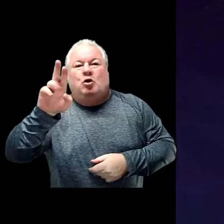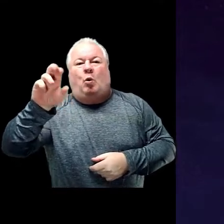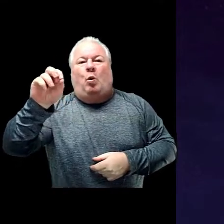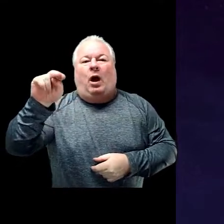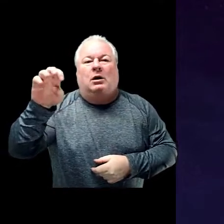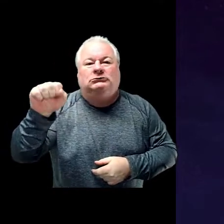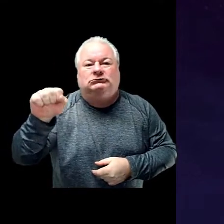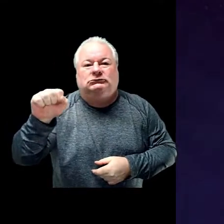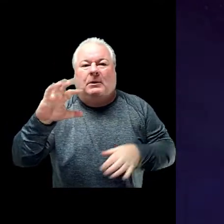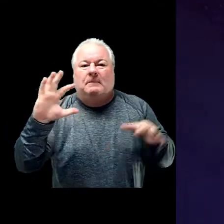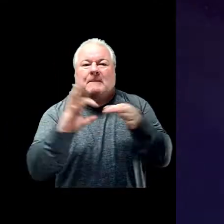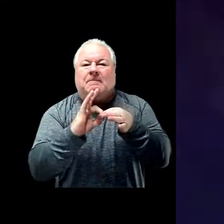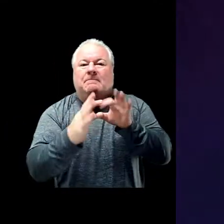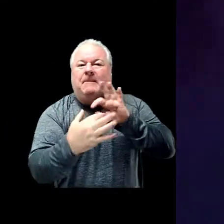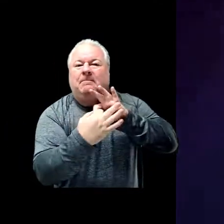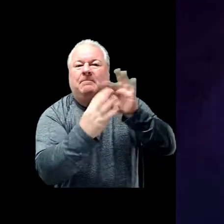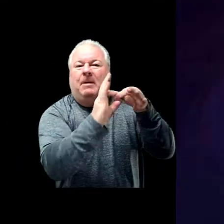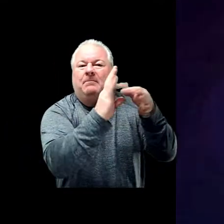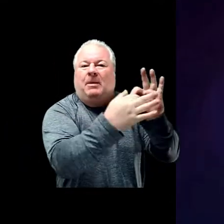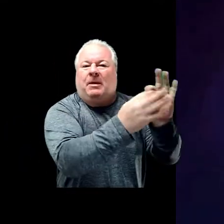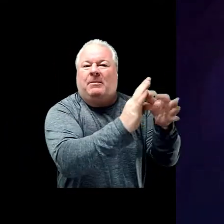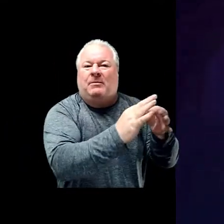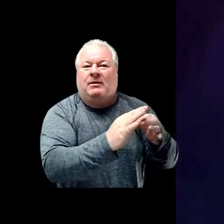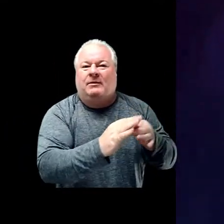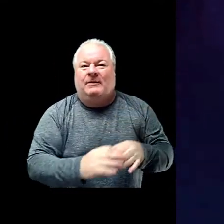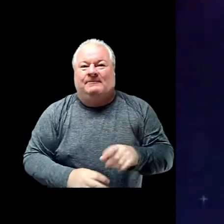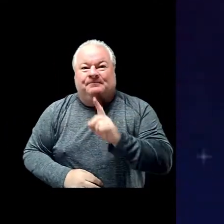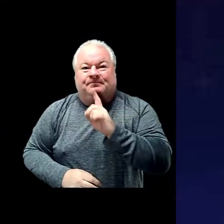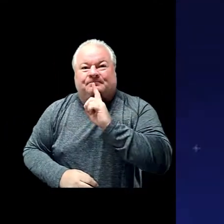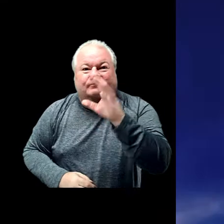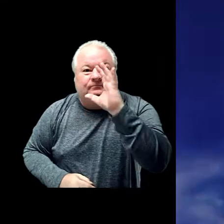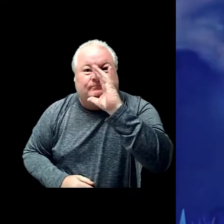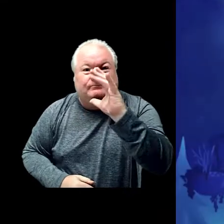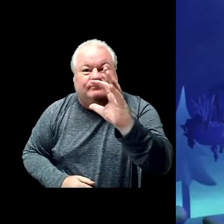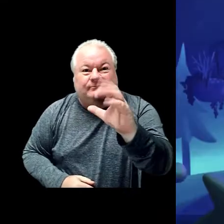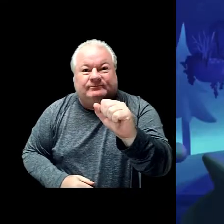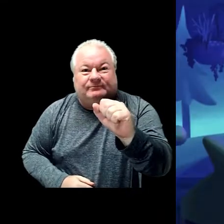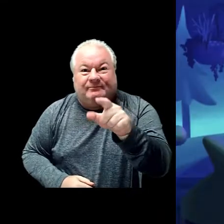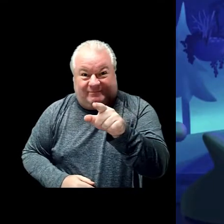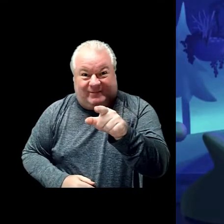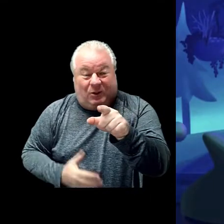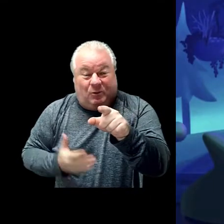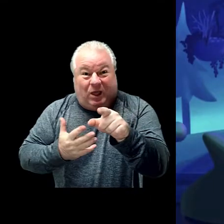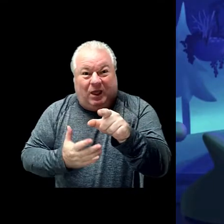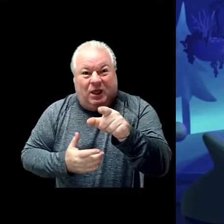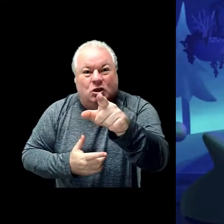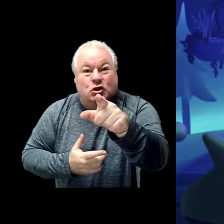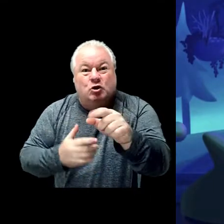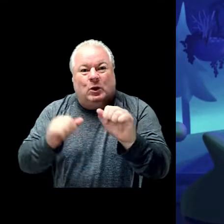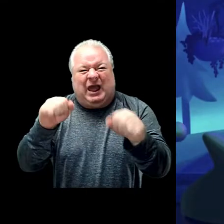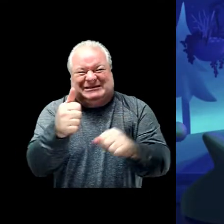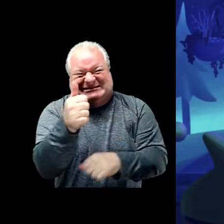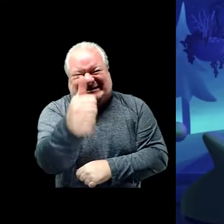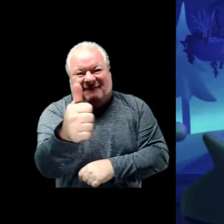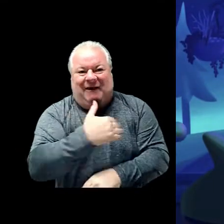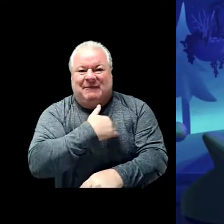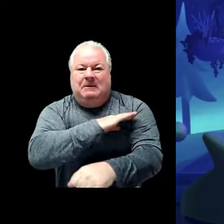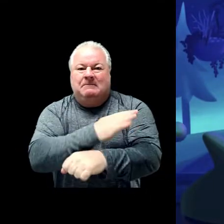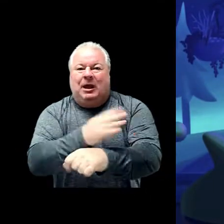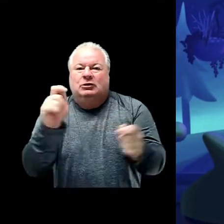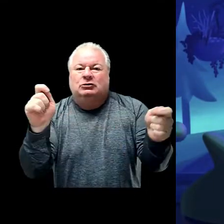neurons connect. Now, here's the really fascinating thing. You have the power